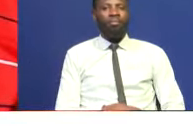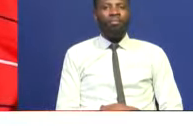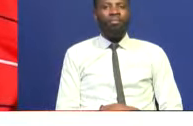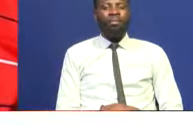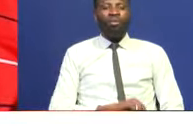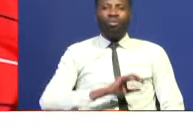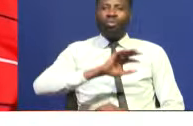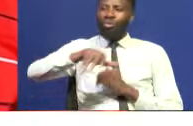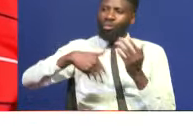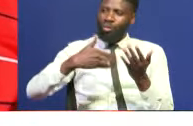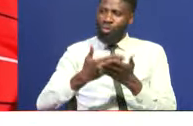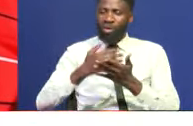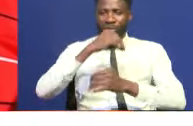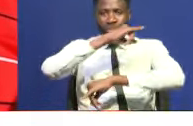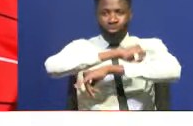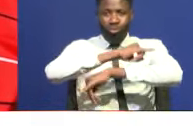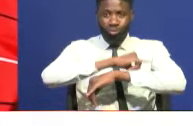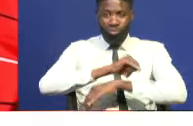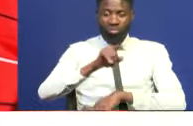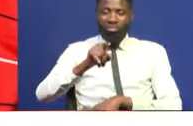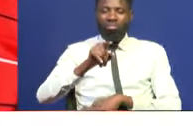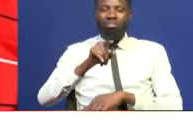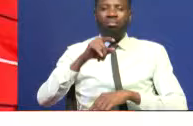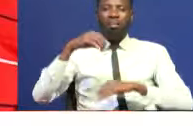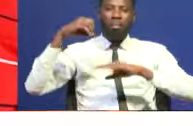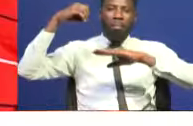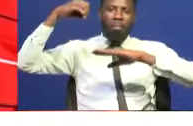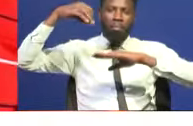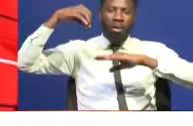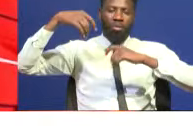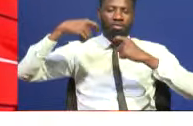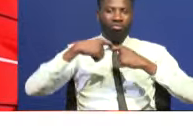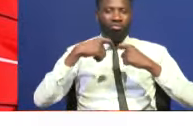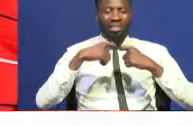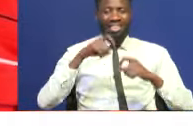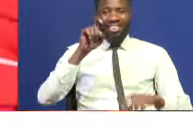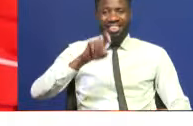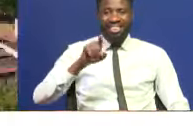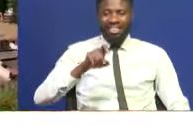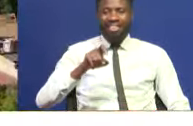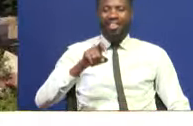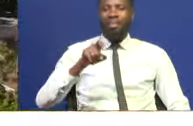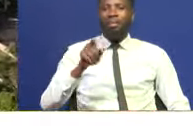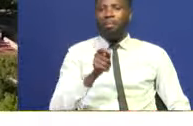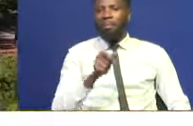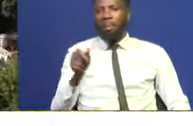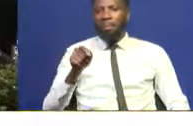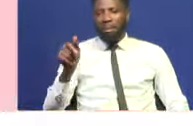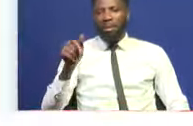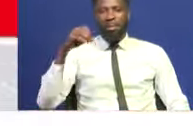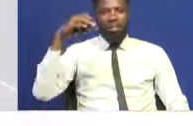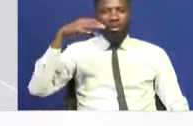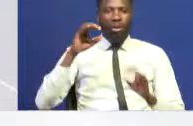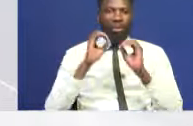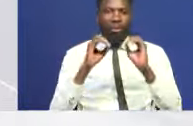the institutions will be powered by the solar energy. They will need not pay for electricity bills. Aaron Marie.